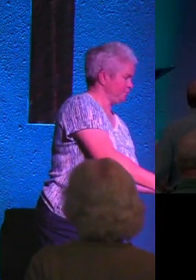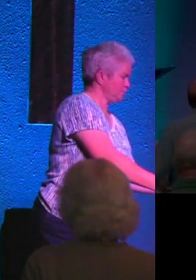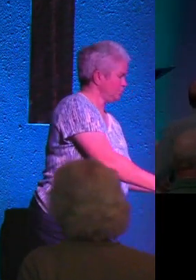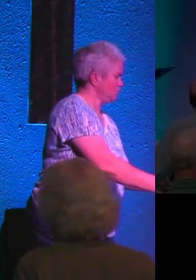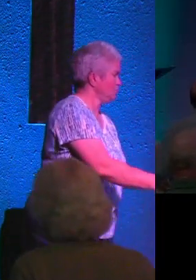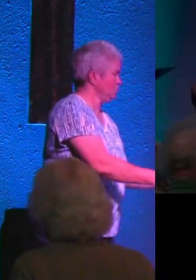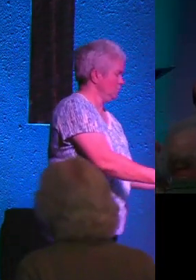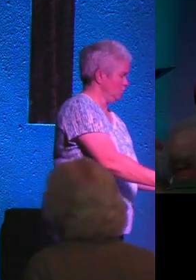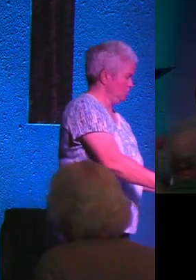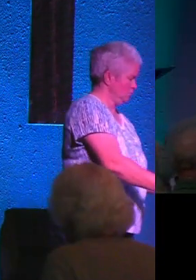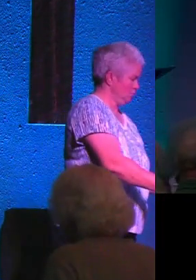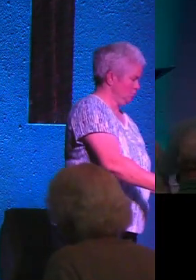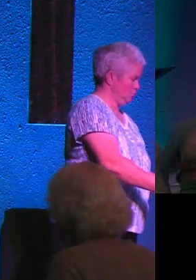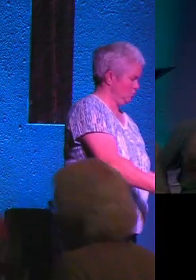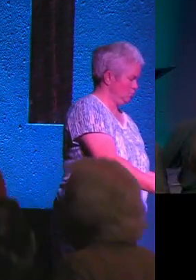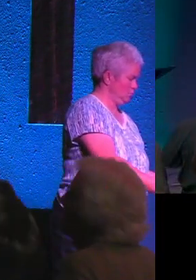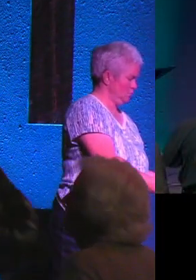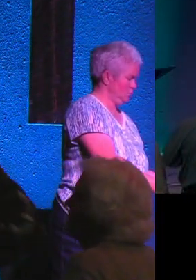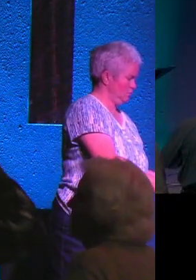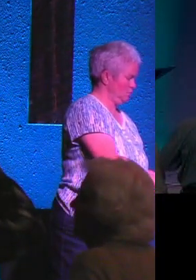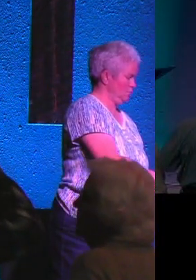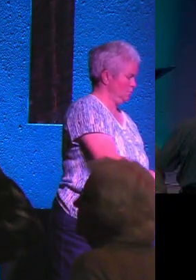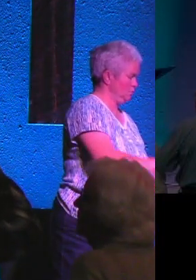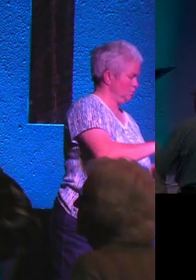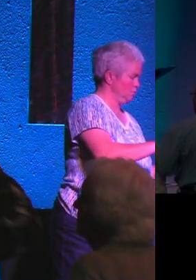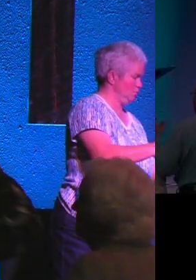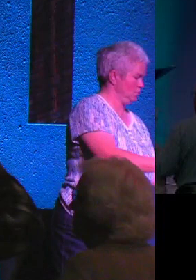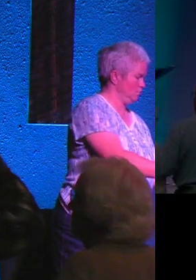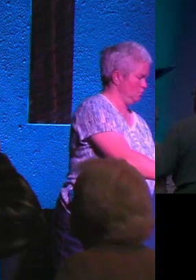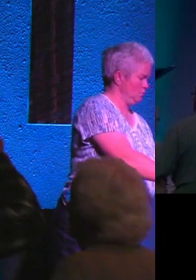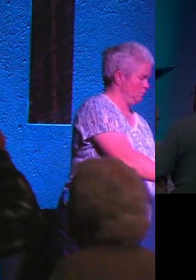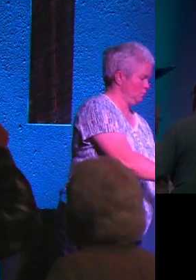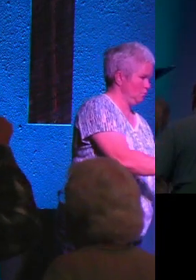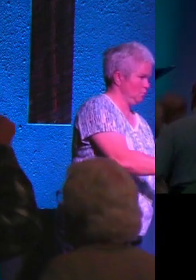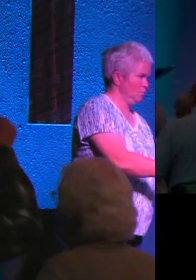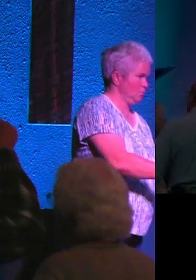Amen. Amen, amen, amen, amen.